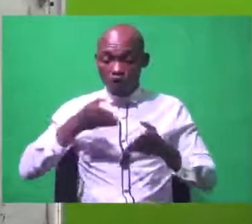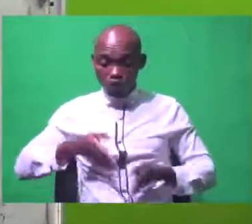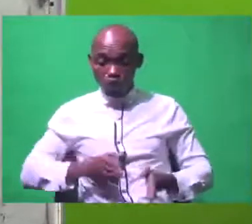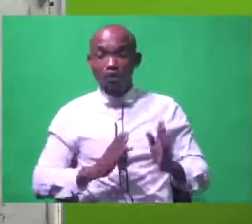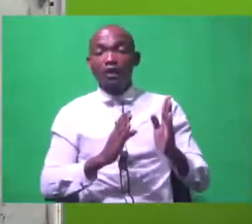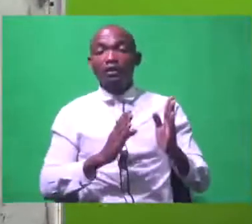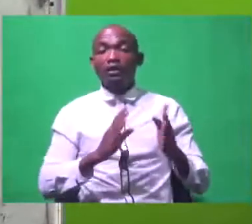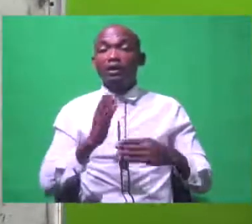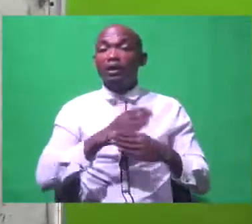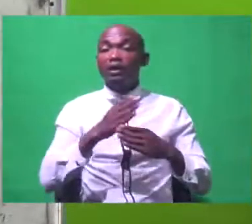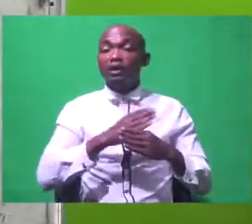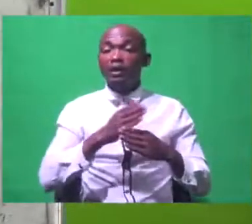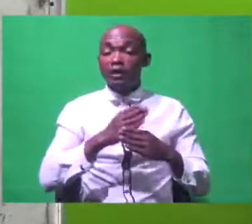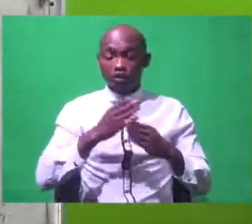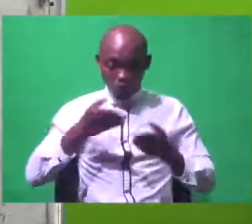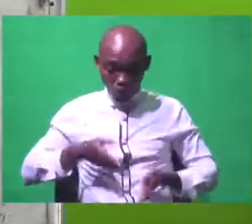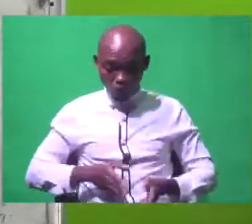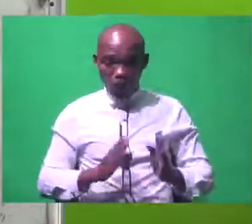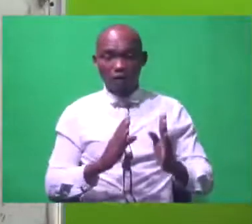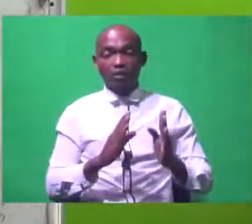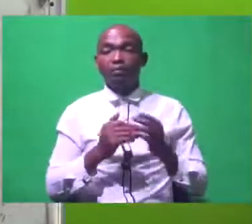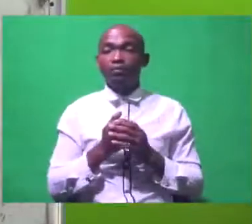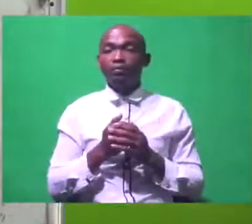the relations